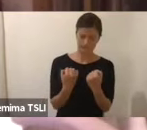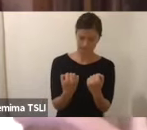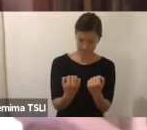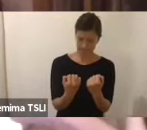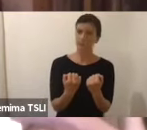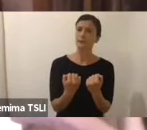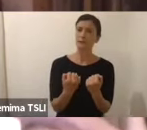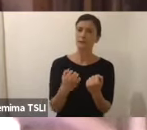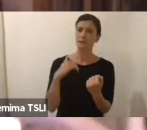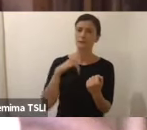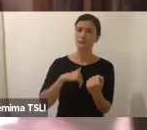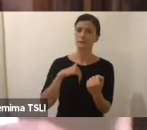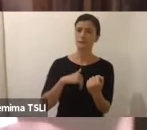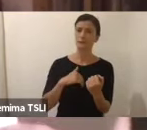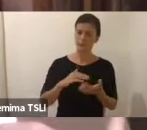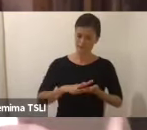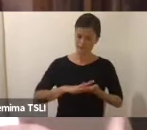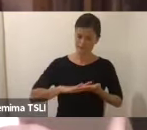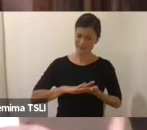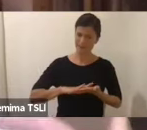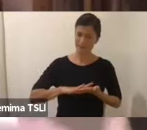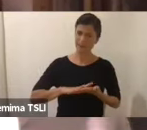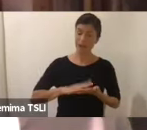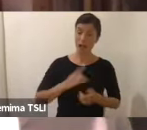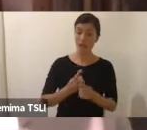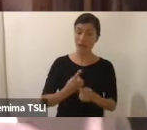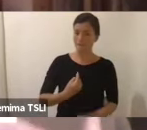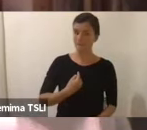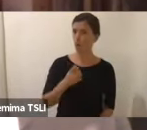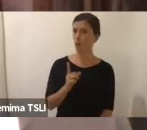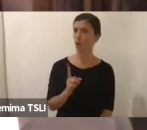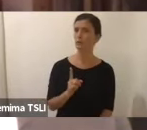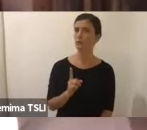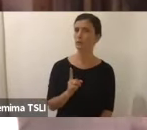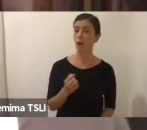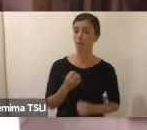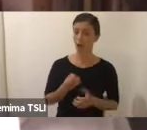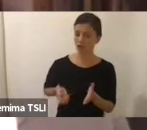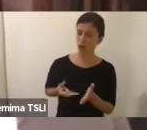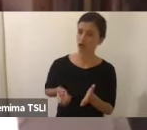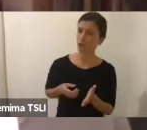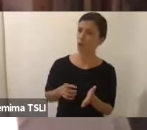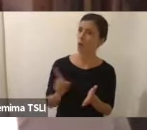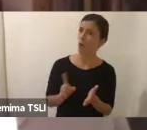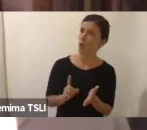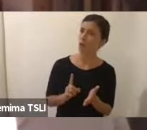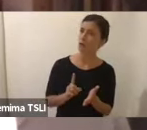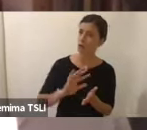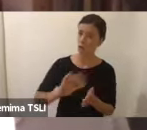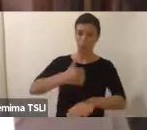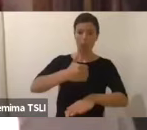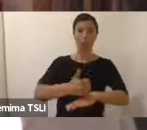to see what it implies about me uh and about uh my contribution to setting all that up